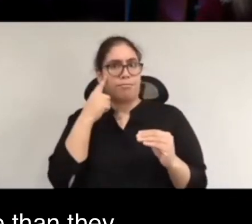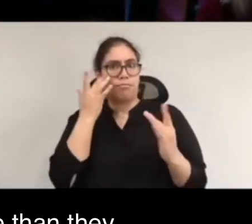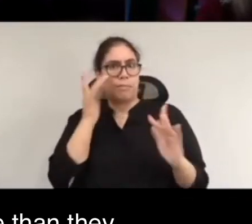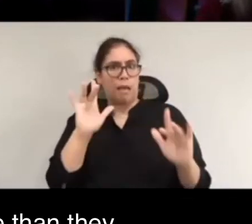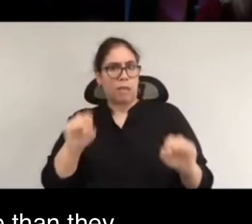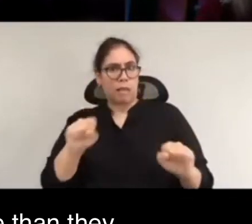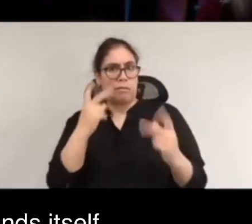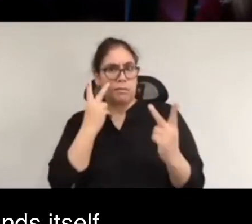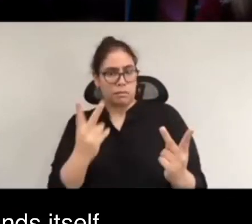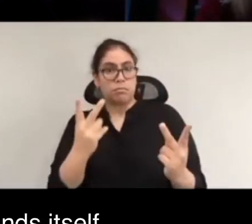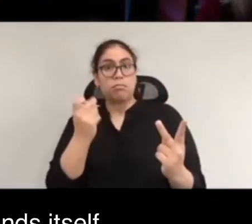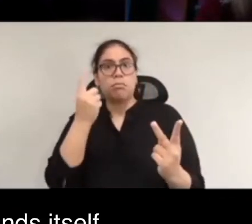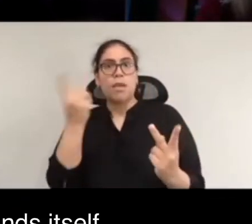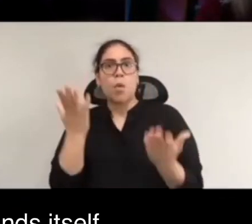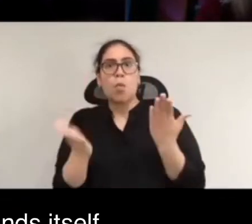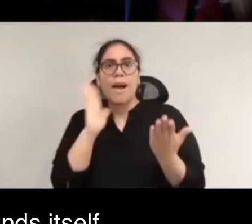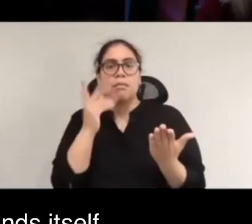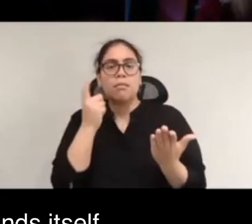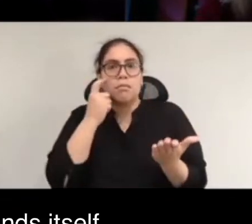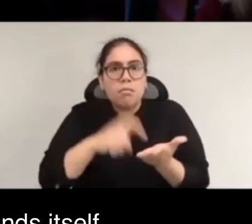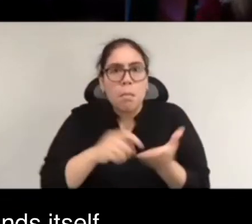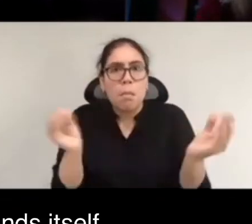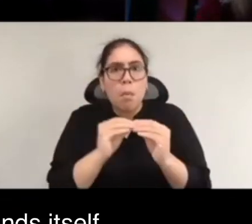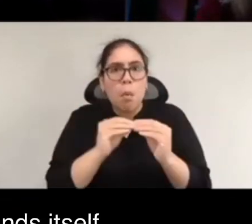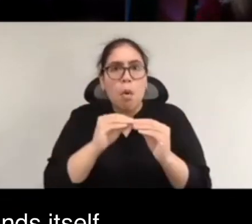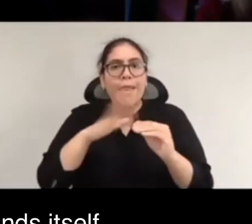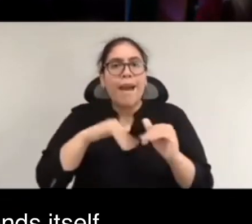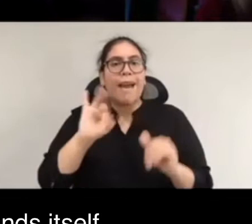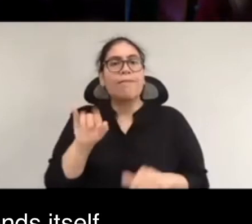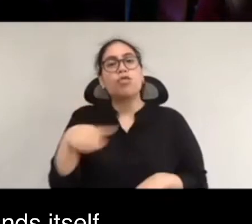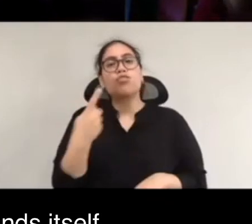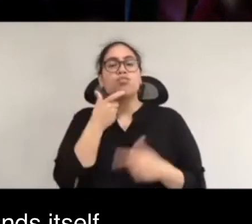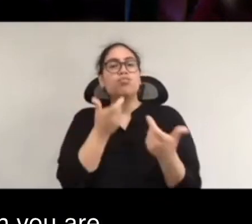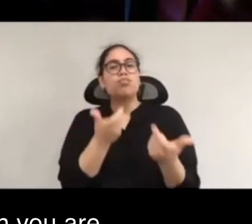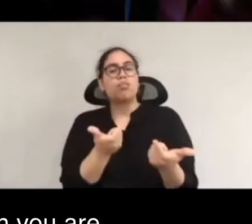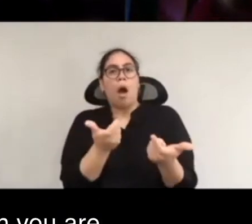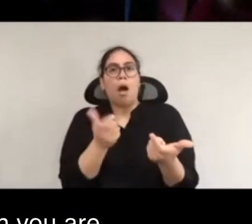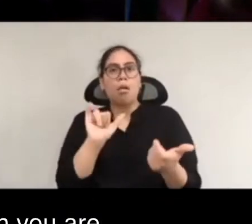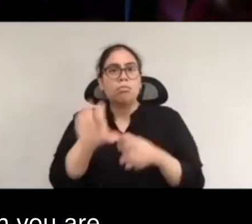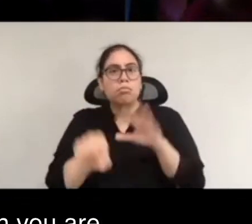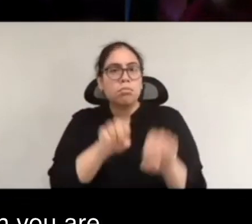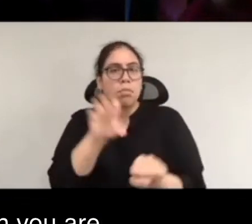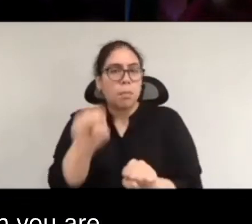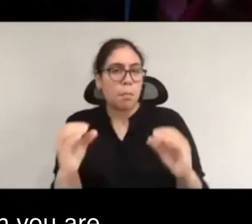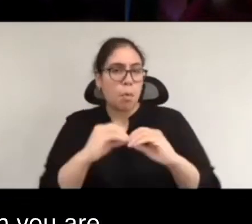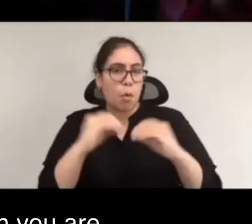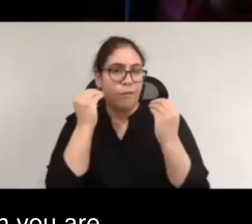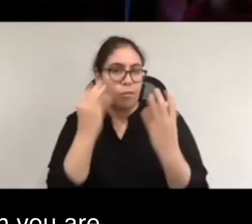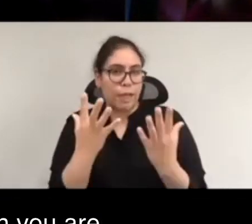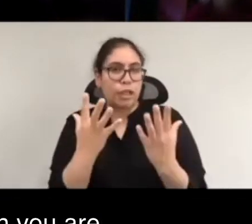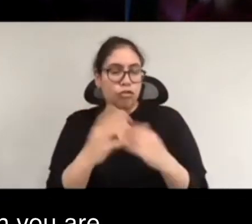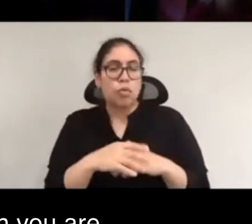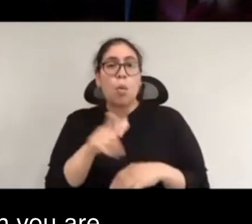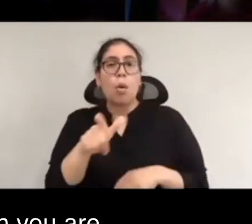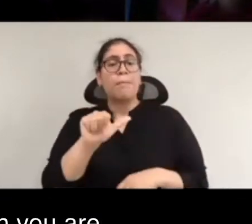were watching. So it really lends itself to so many different people. So Alex, when you are going to